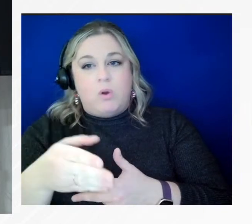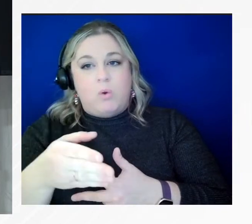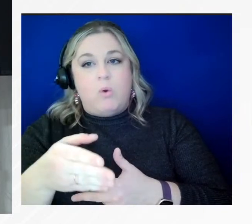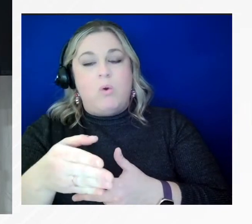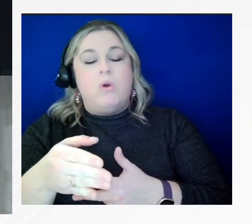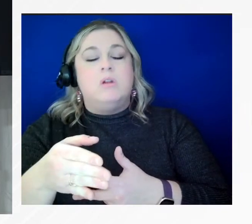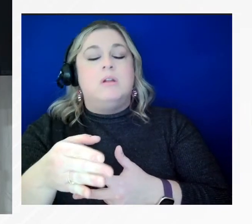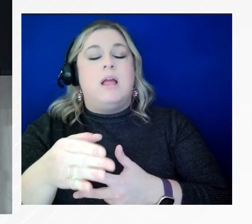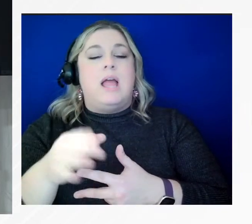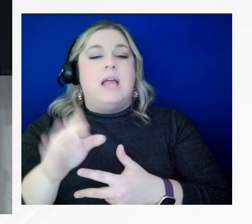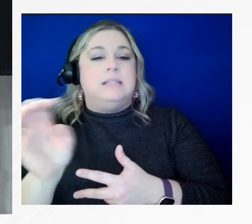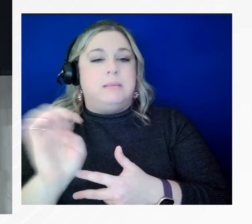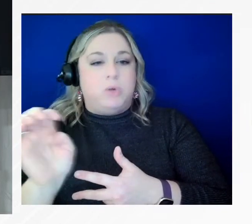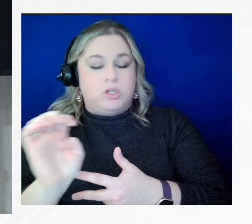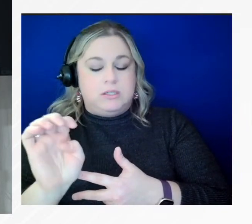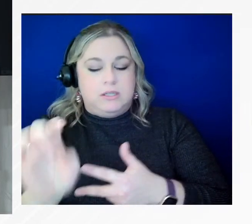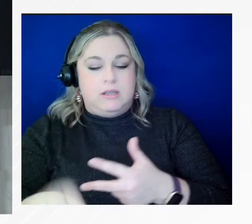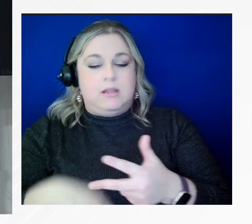lacounty.gov/emergency. Again, that's